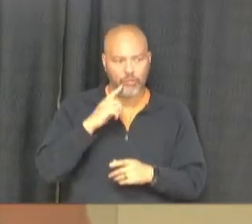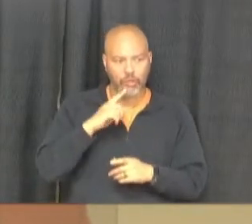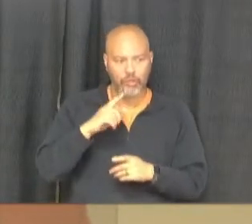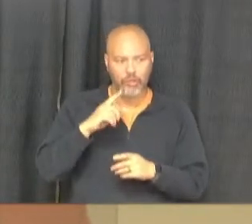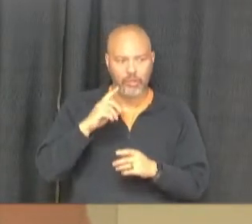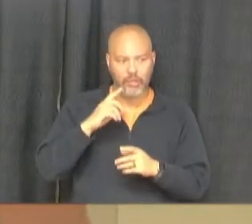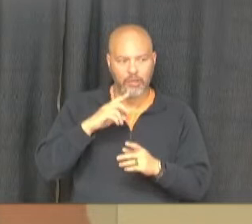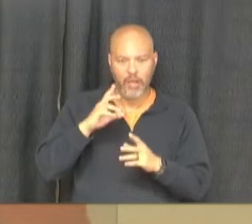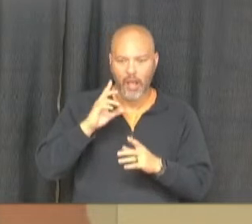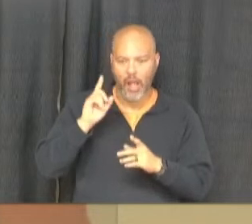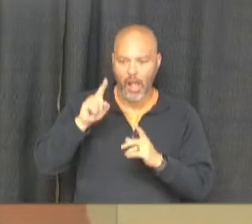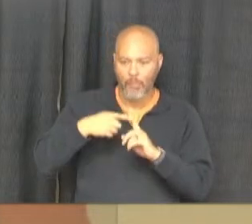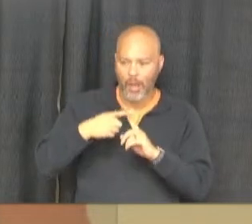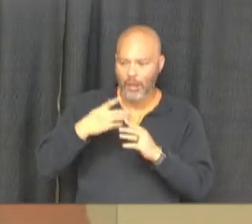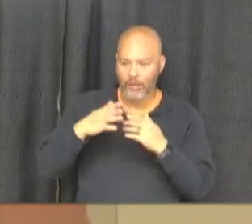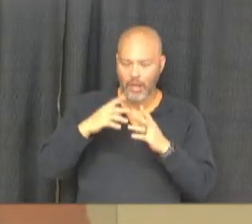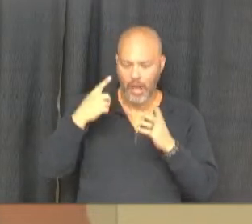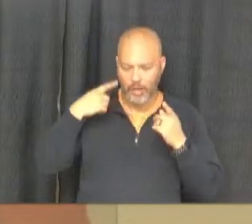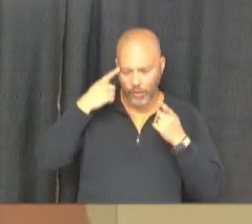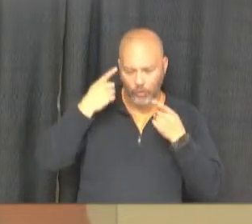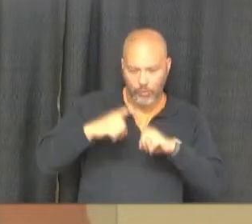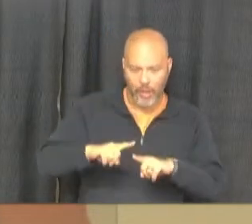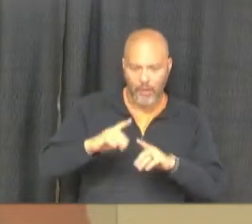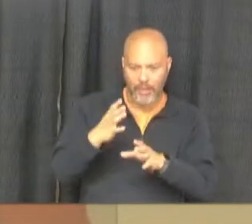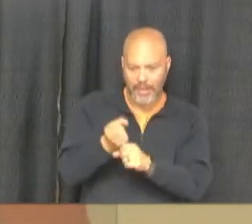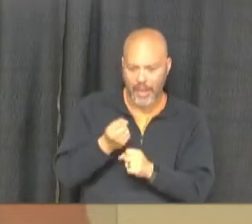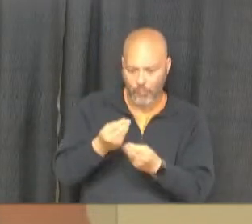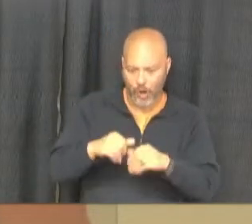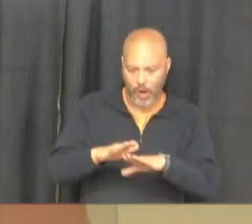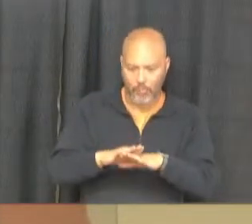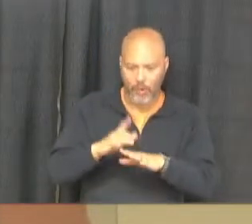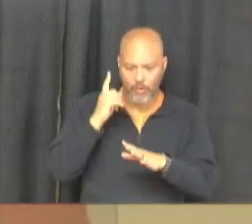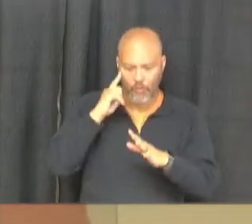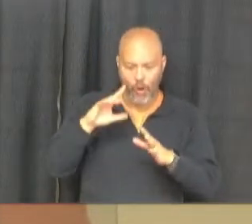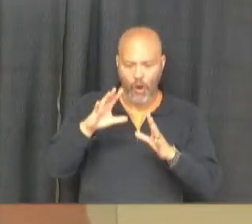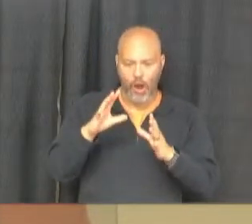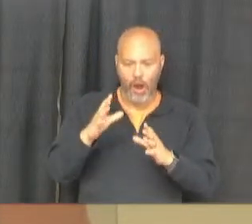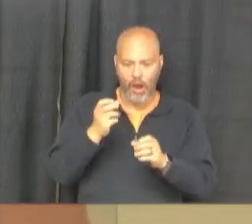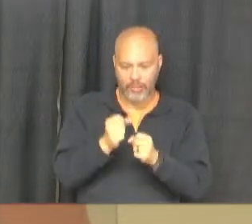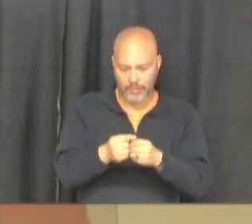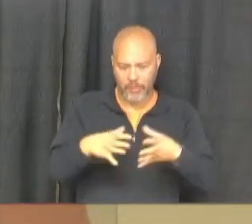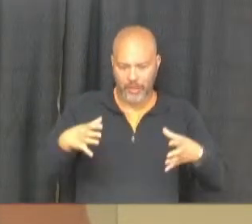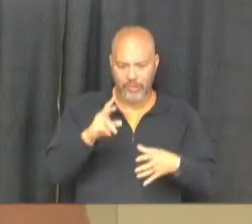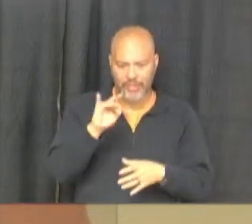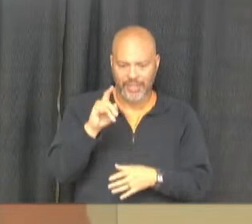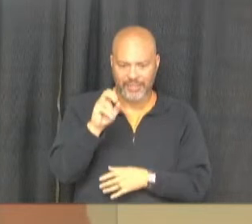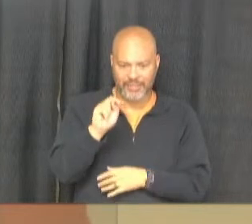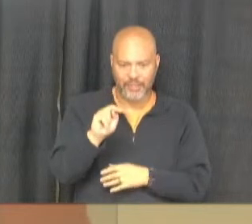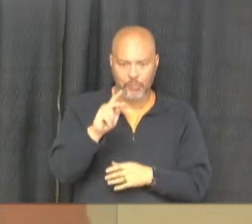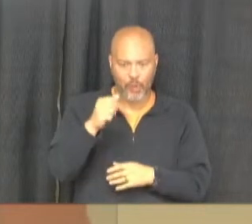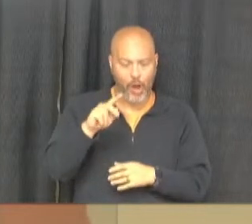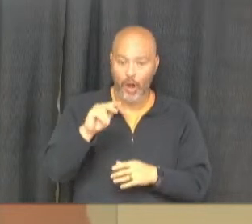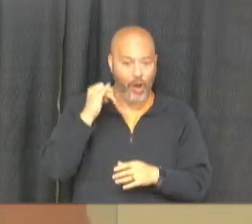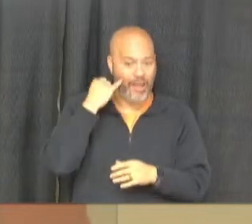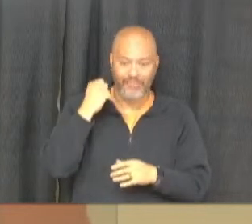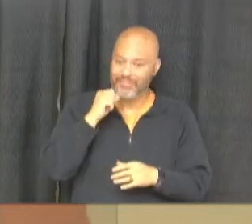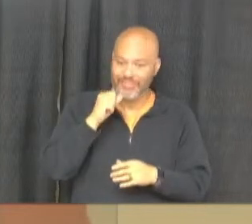conduct negotiations and to enter an agreement to acquire property for expansion of Dixon Park, or should negotiations fail,